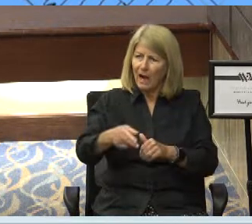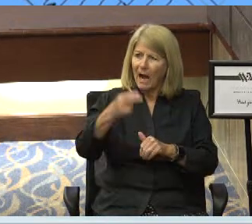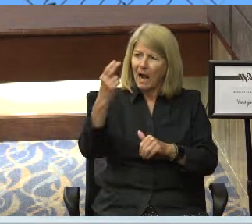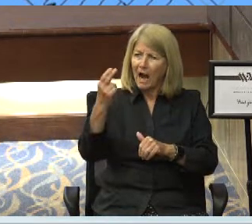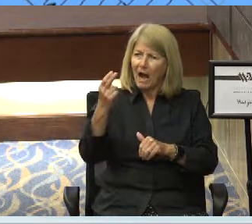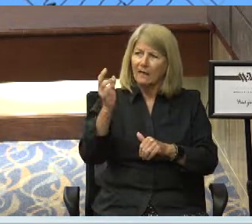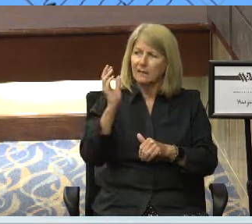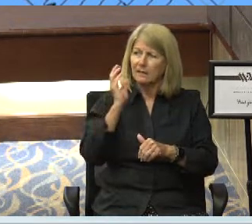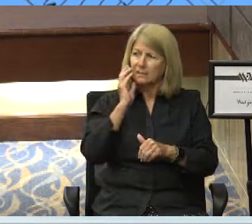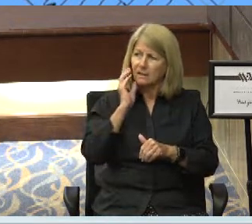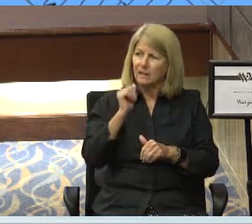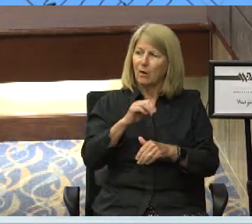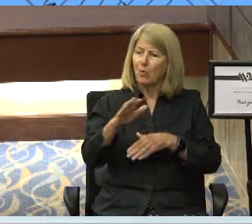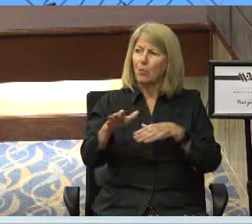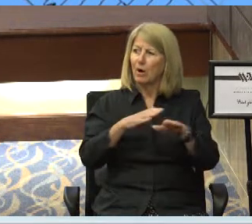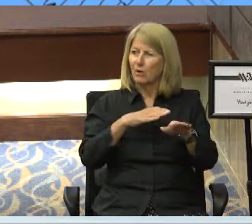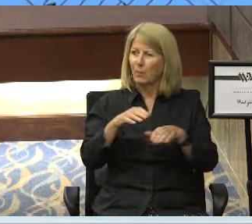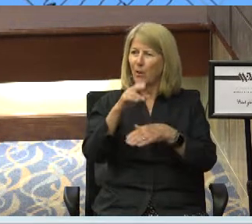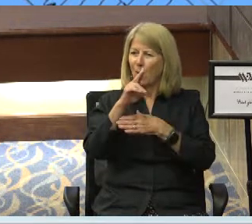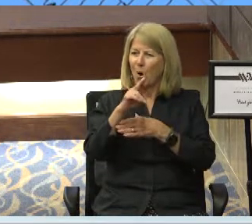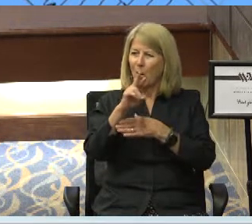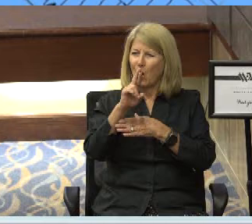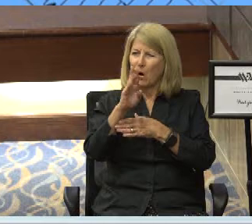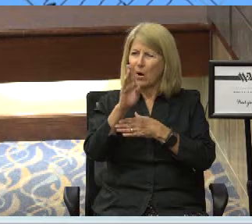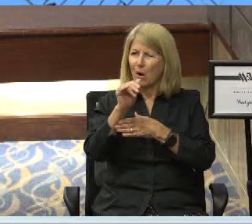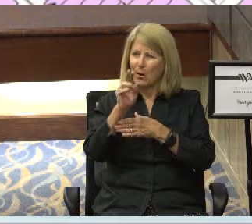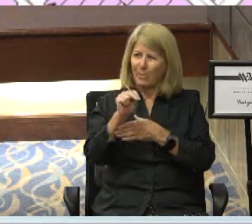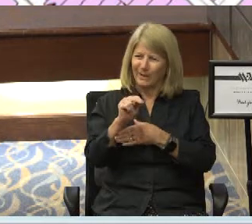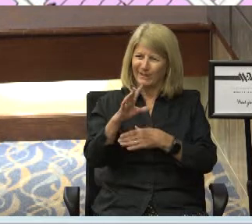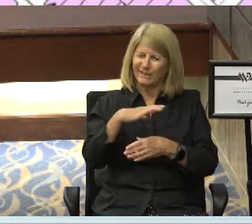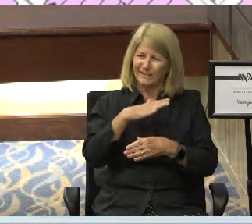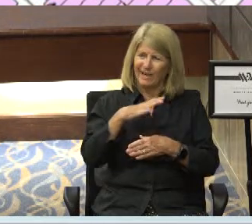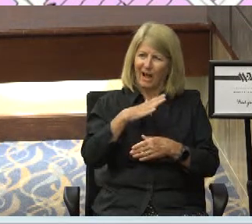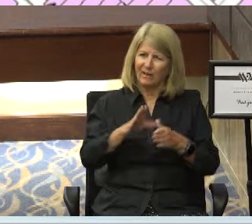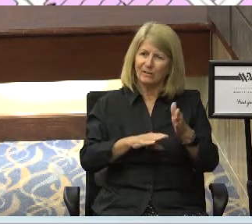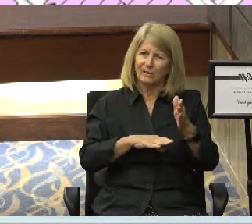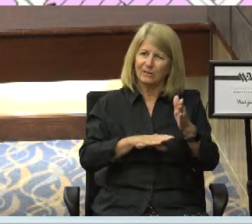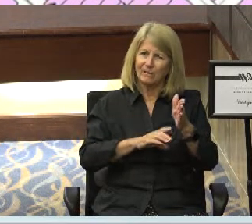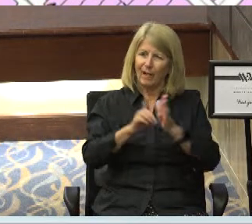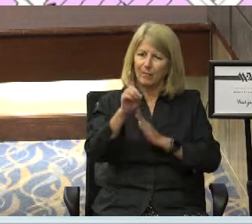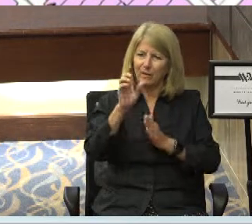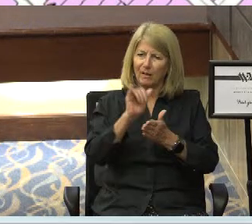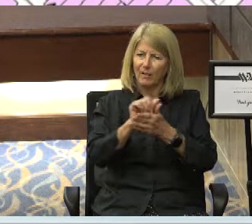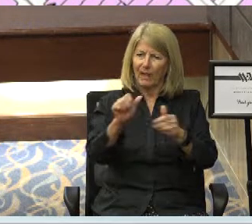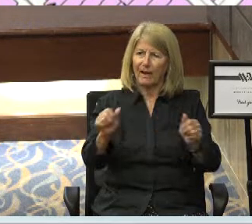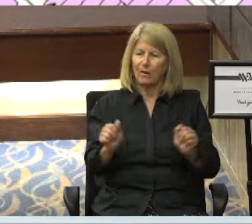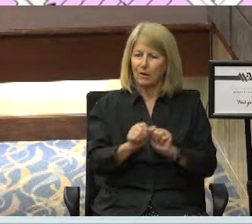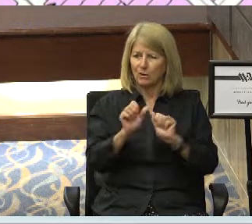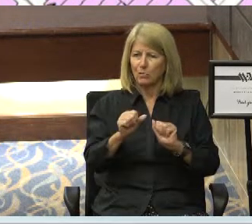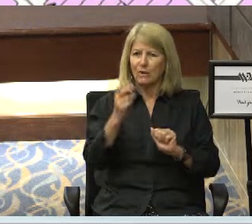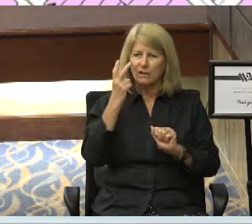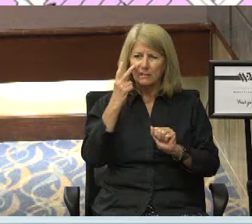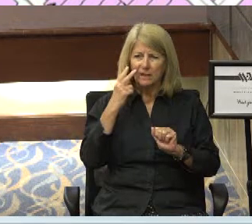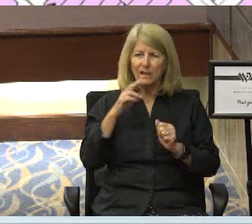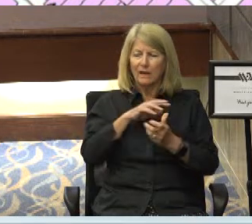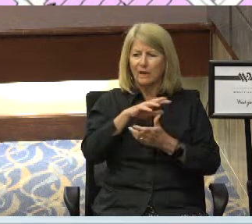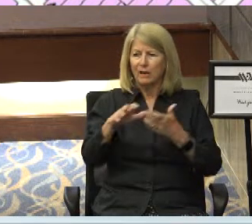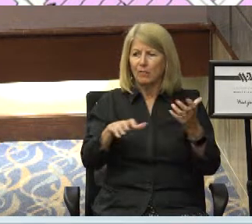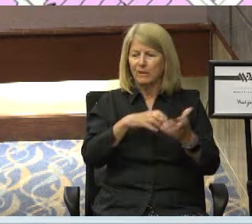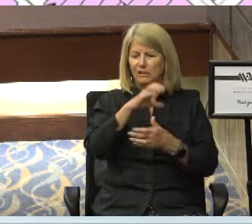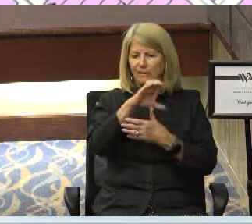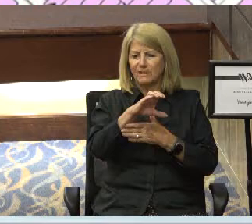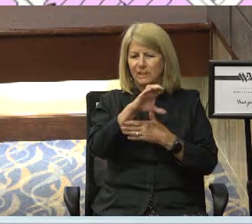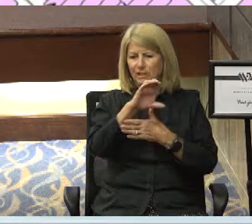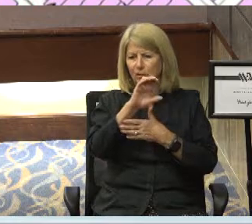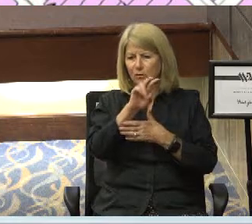walkable, urban-style development in that area. And then you can see a mix of the C2